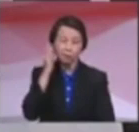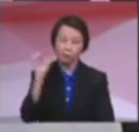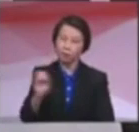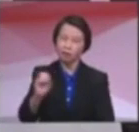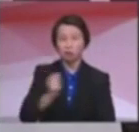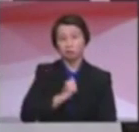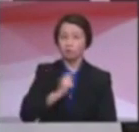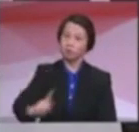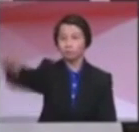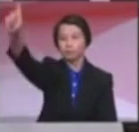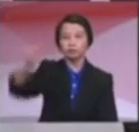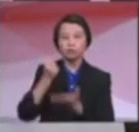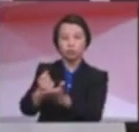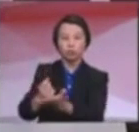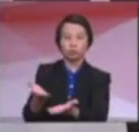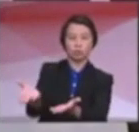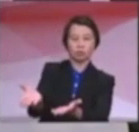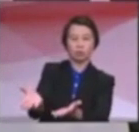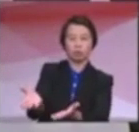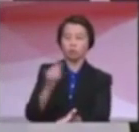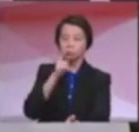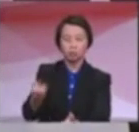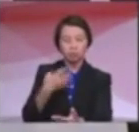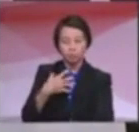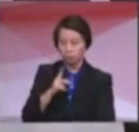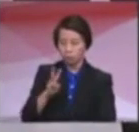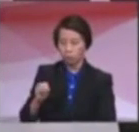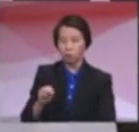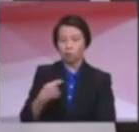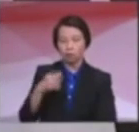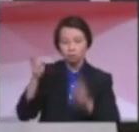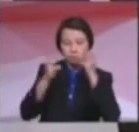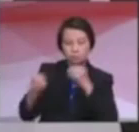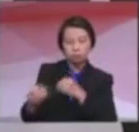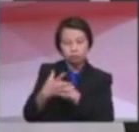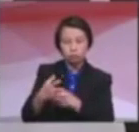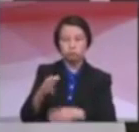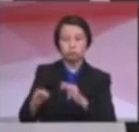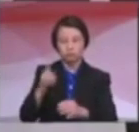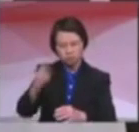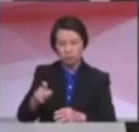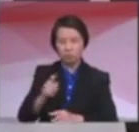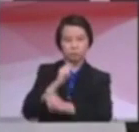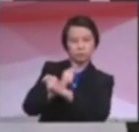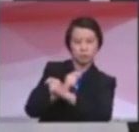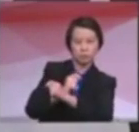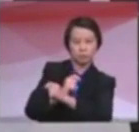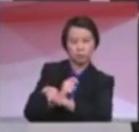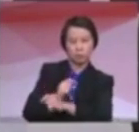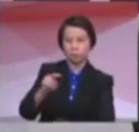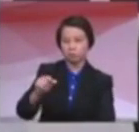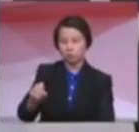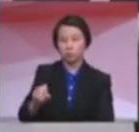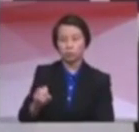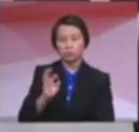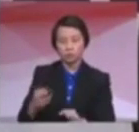of infection control, etc. So their intention is good, but then we also need to protect the NGOs. You look